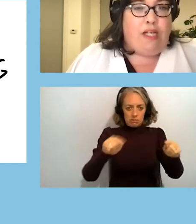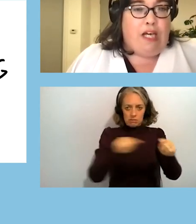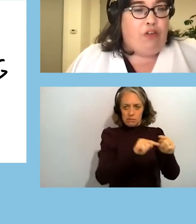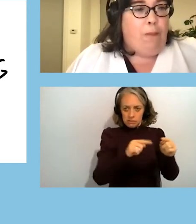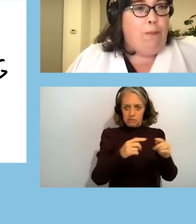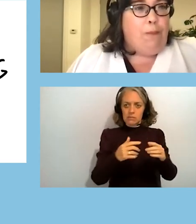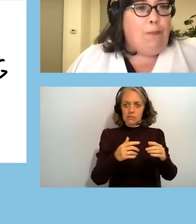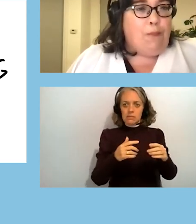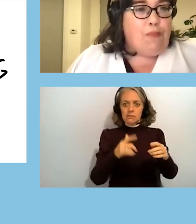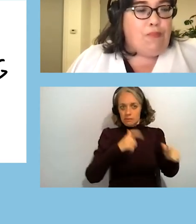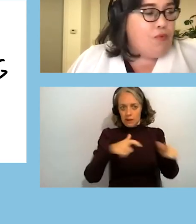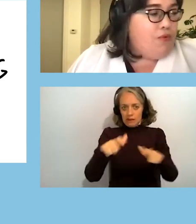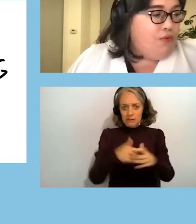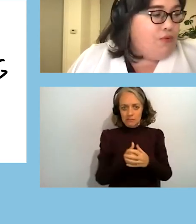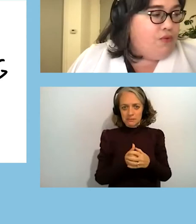We can carry on.